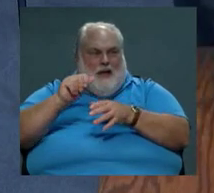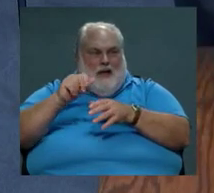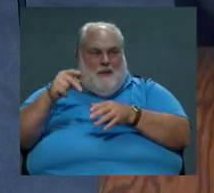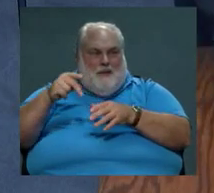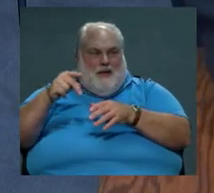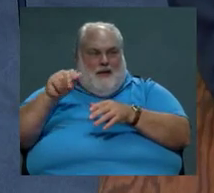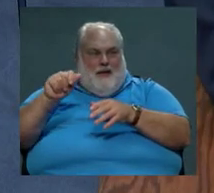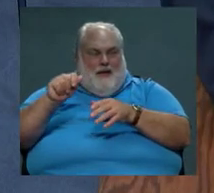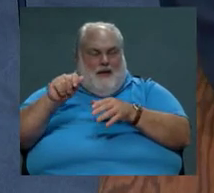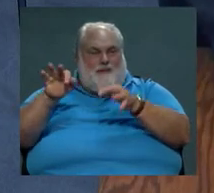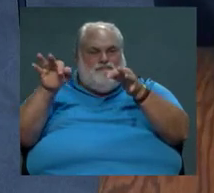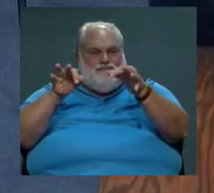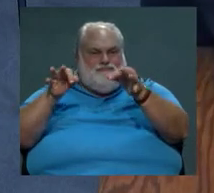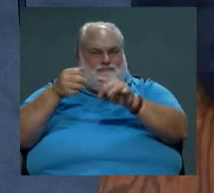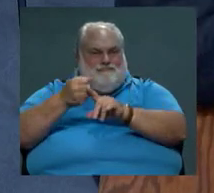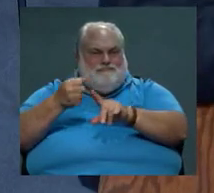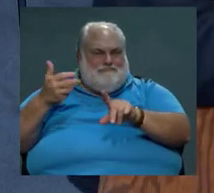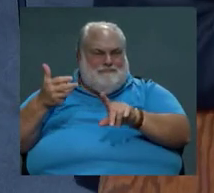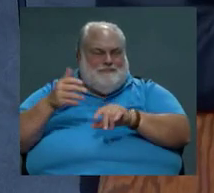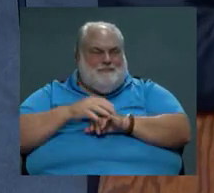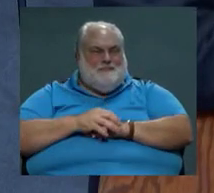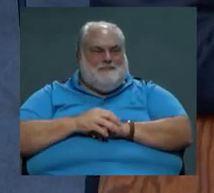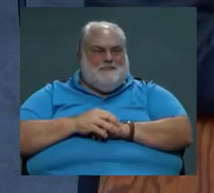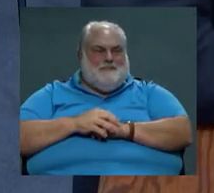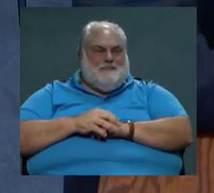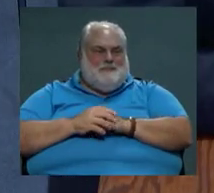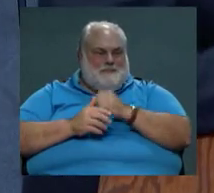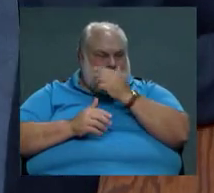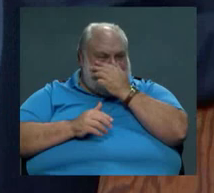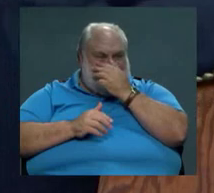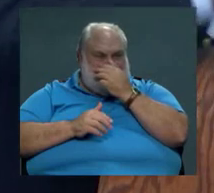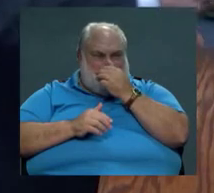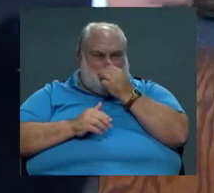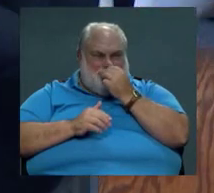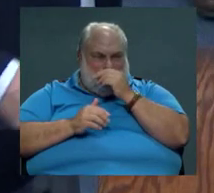she'll, you know, present the award.